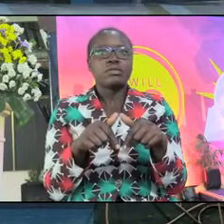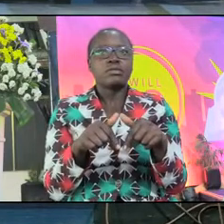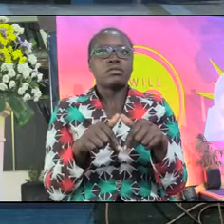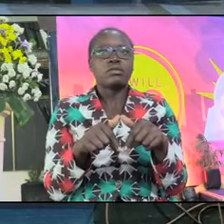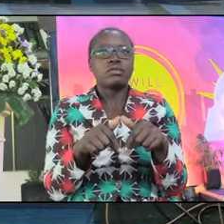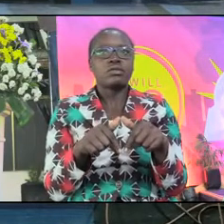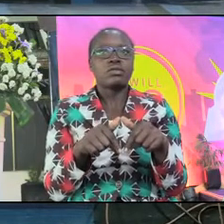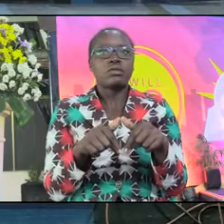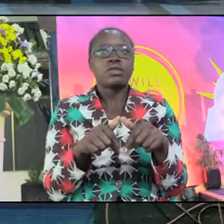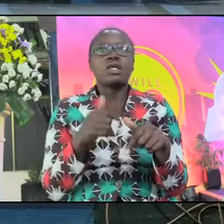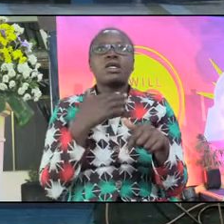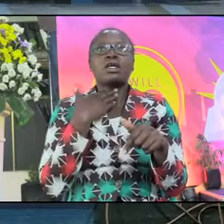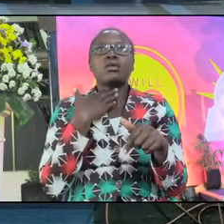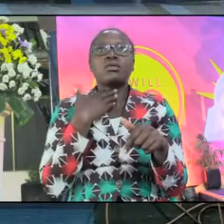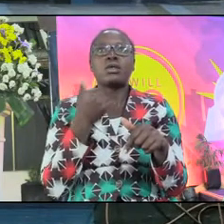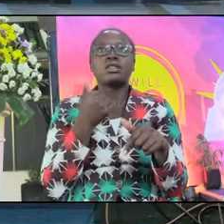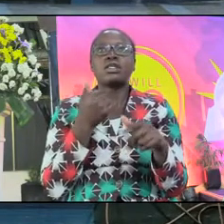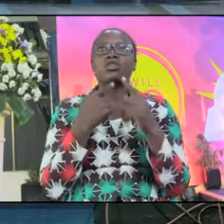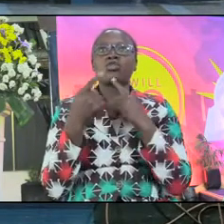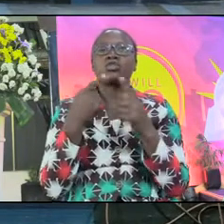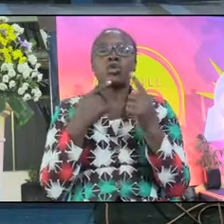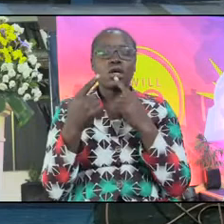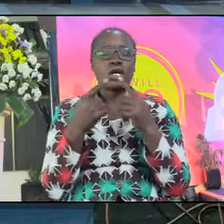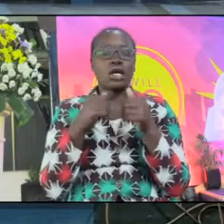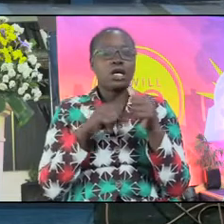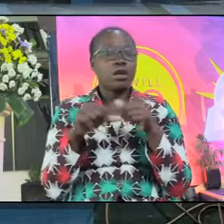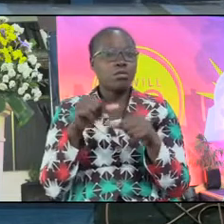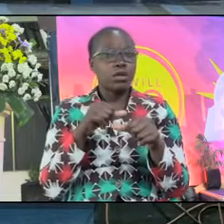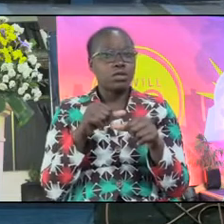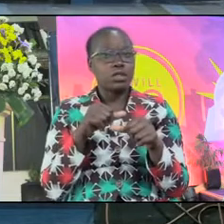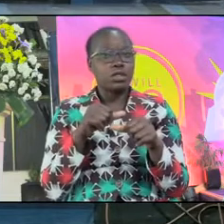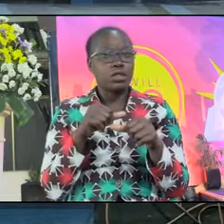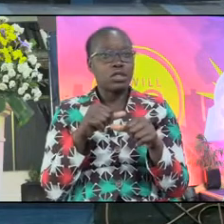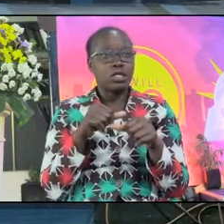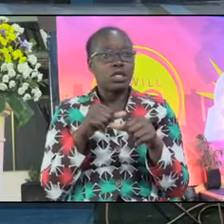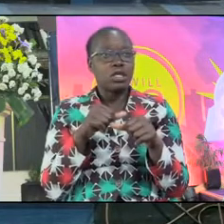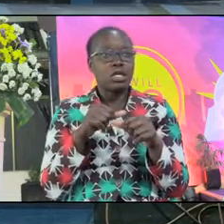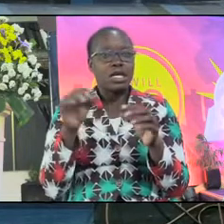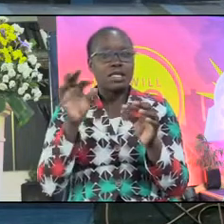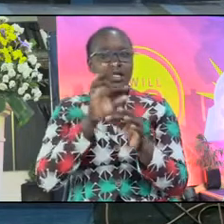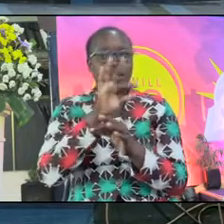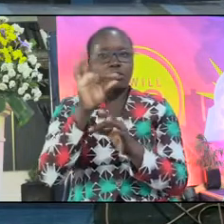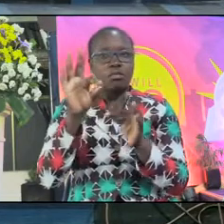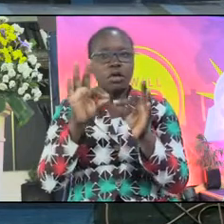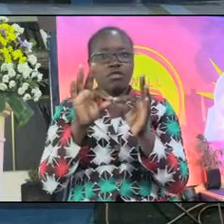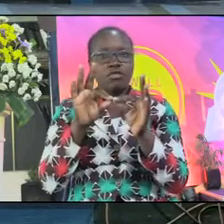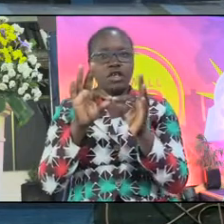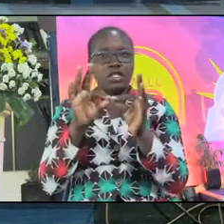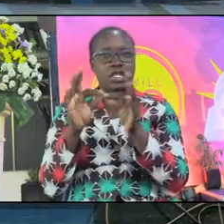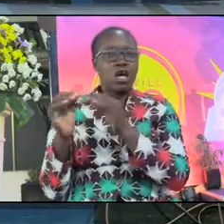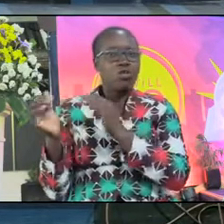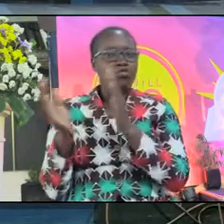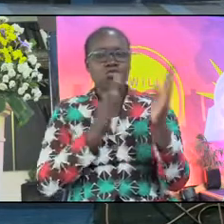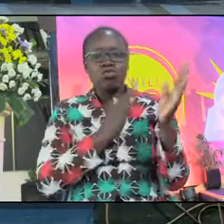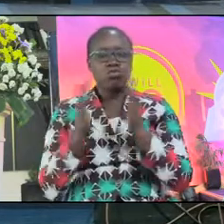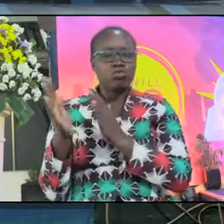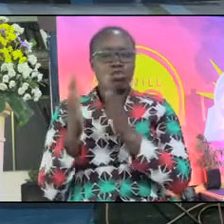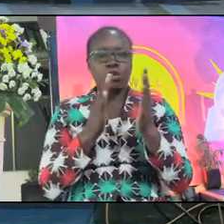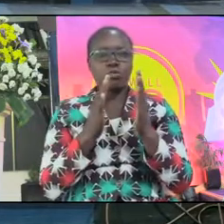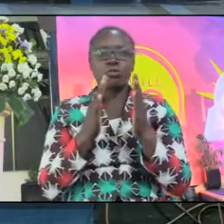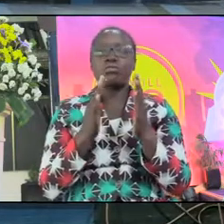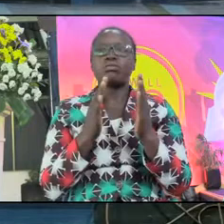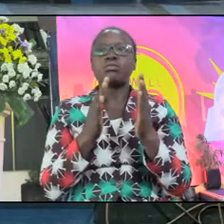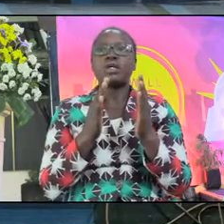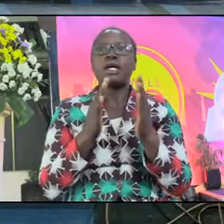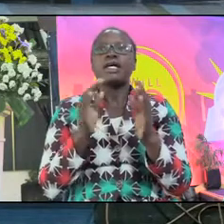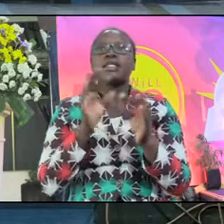I would want to talk about the perfect storm. What did I